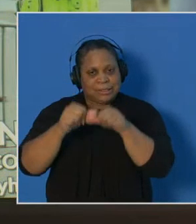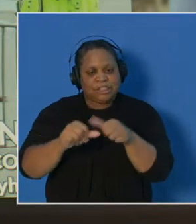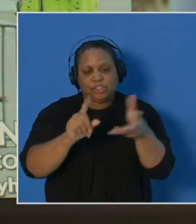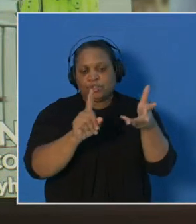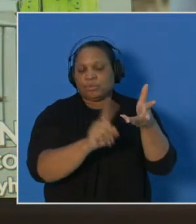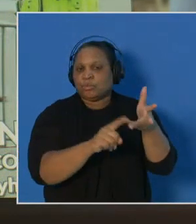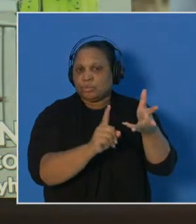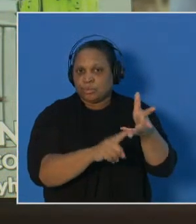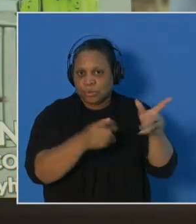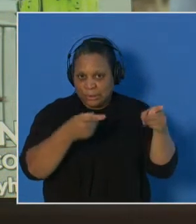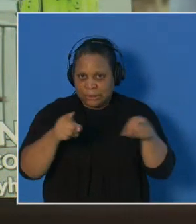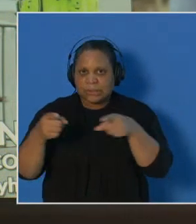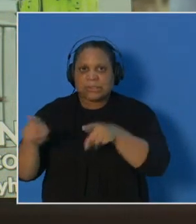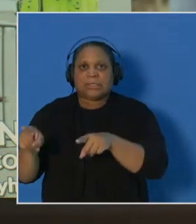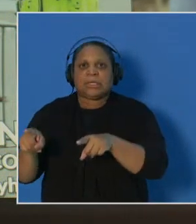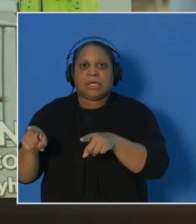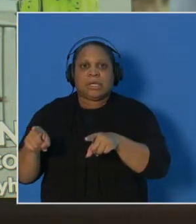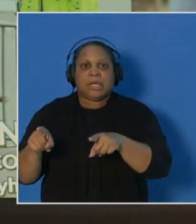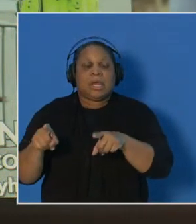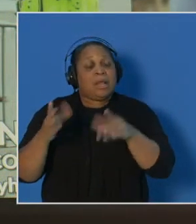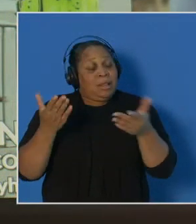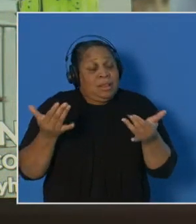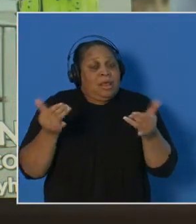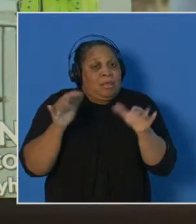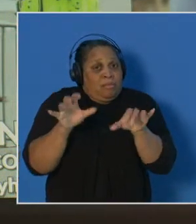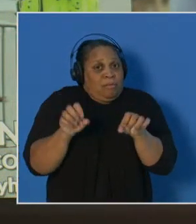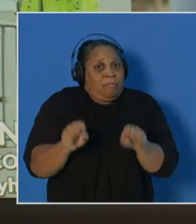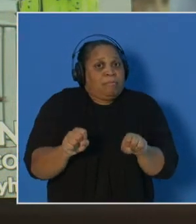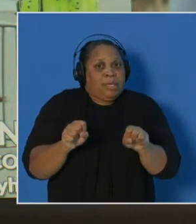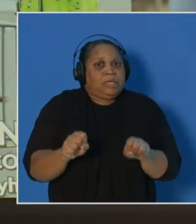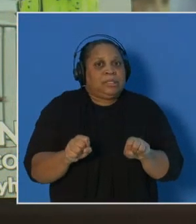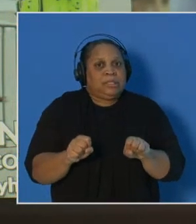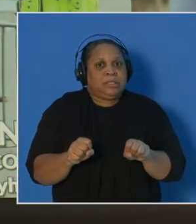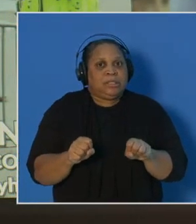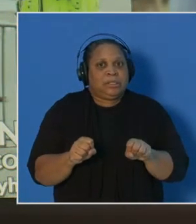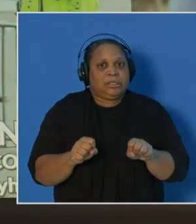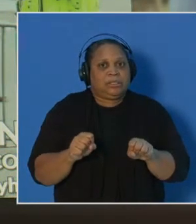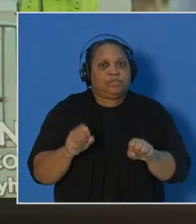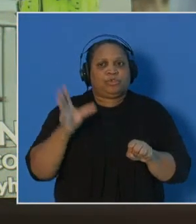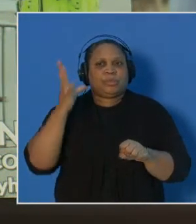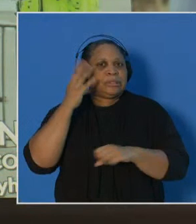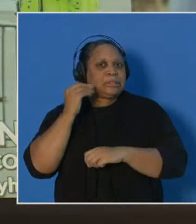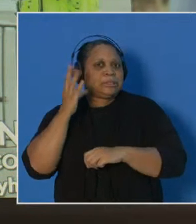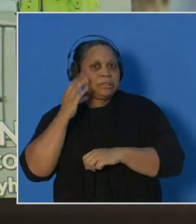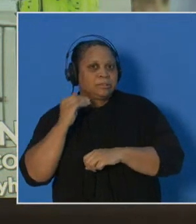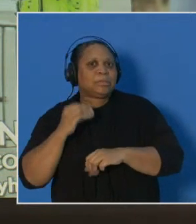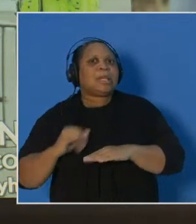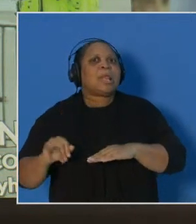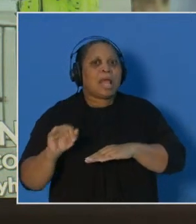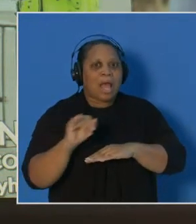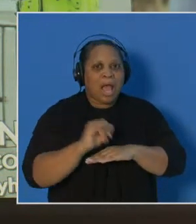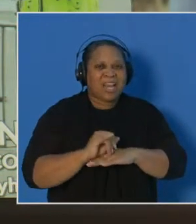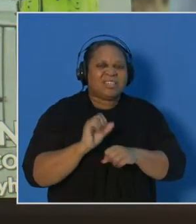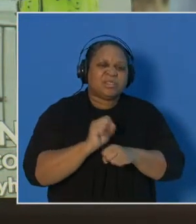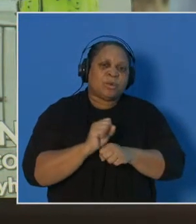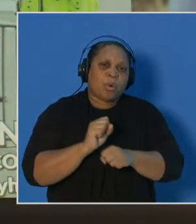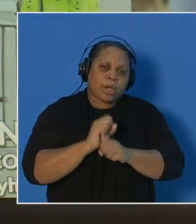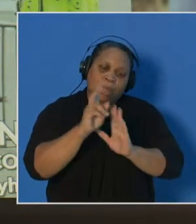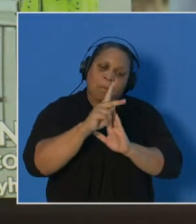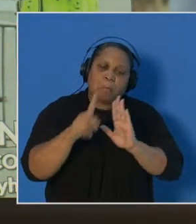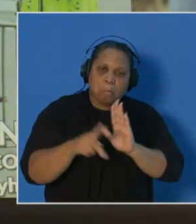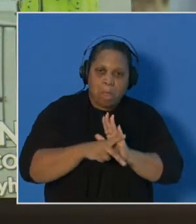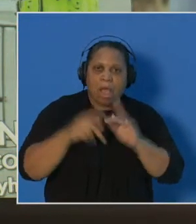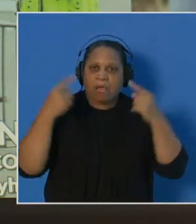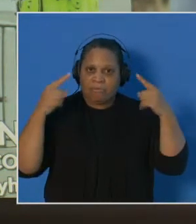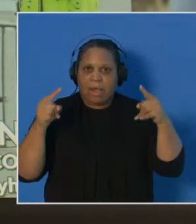4. As far as the ability to partake of island experiences, we are working to finalize a policy that